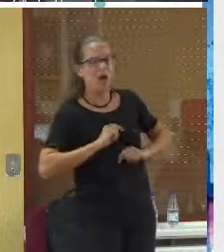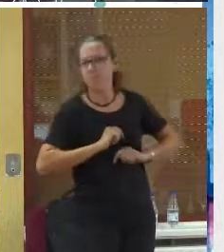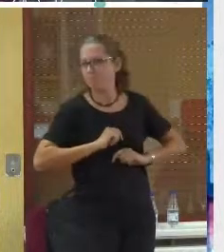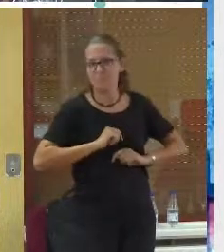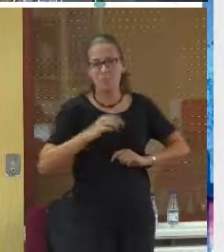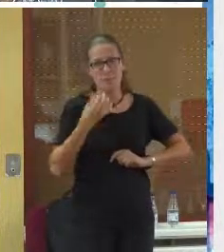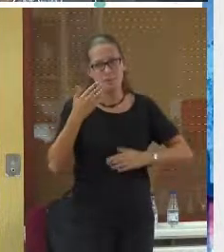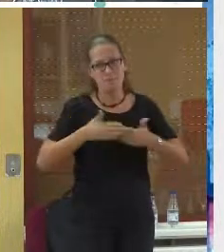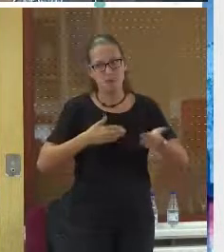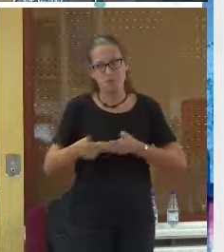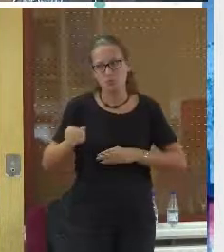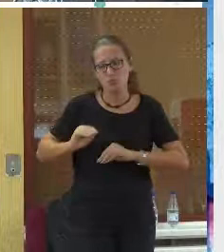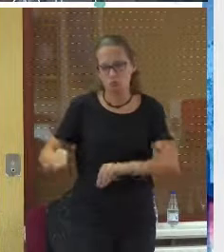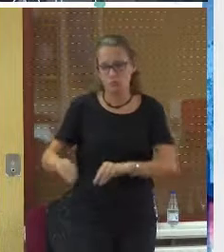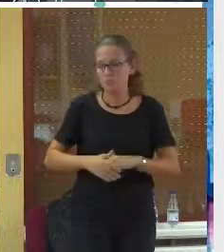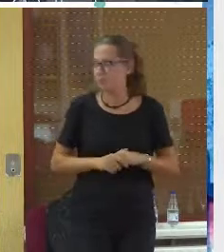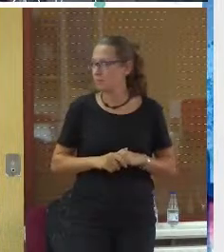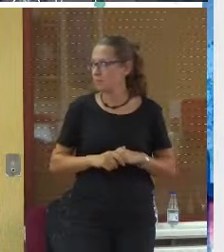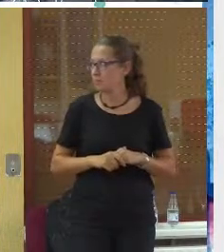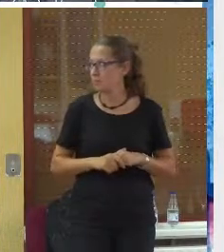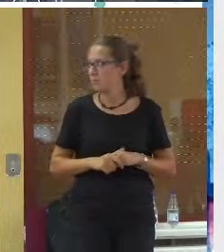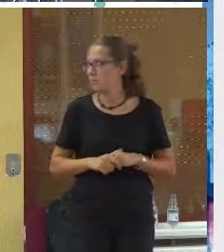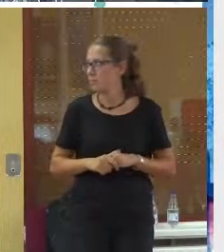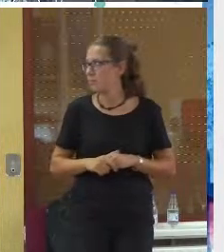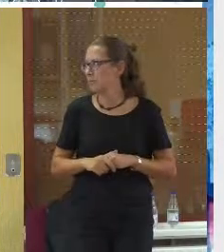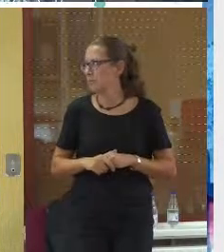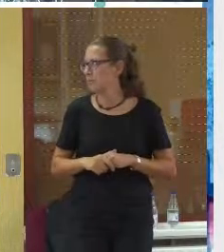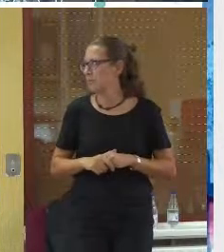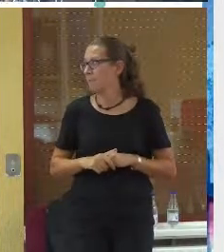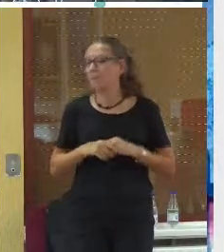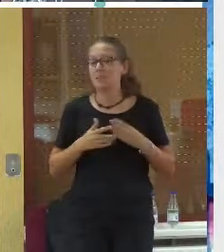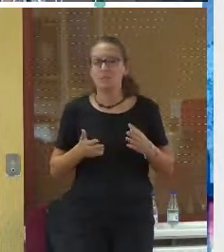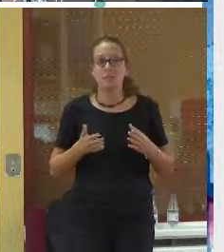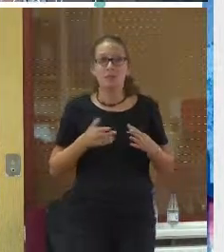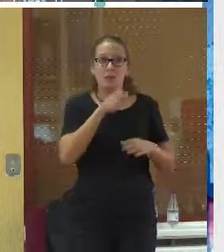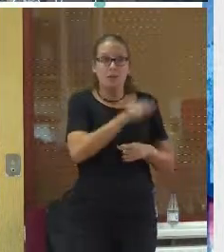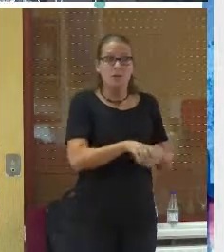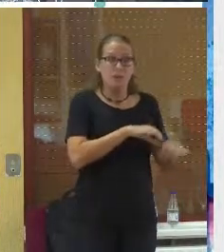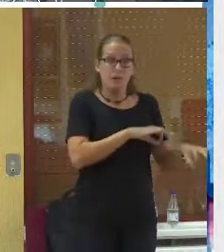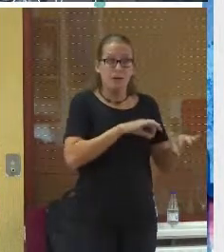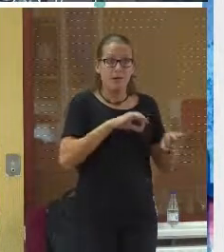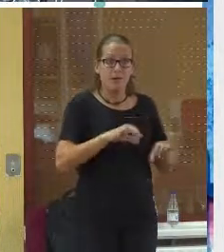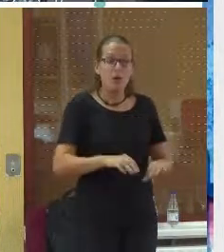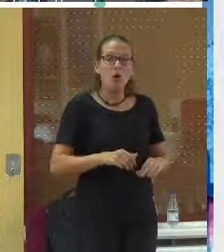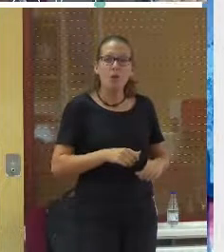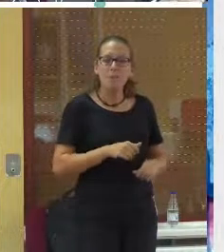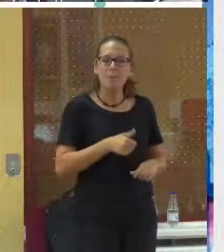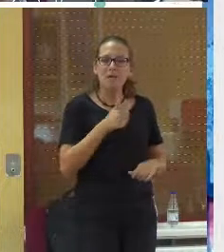3 different profiles of employees. By far, the most dynamic